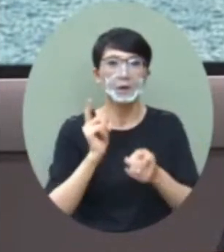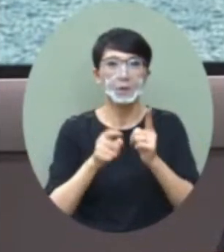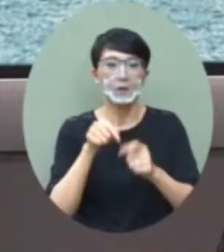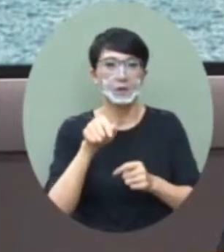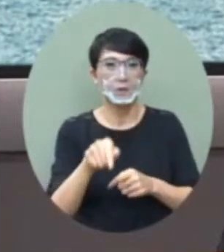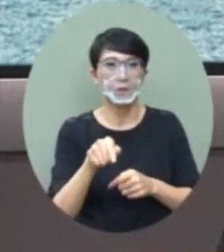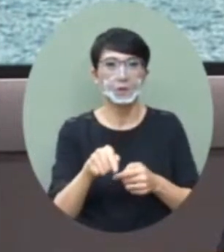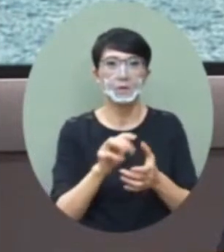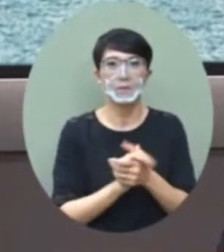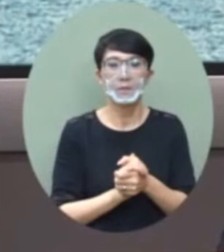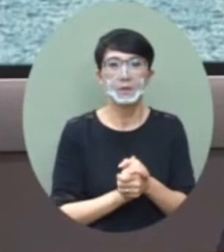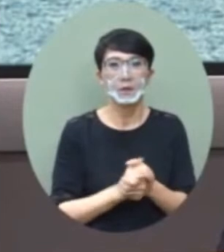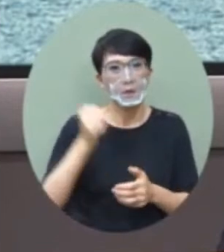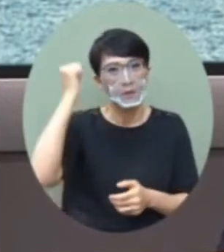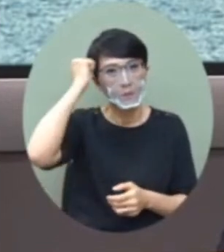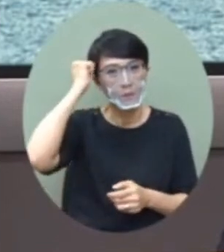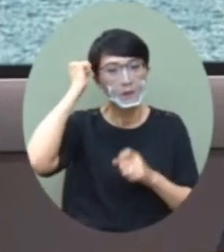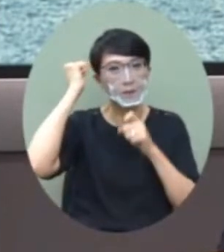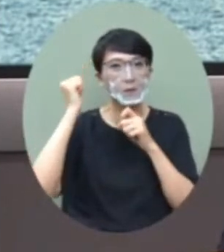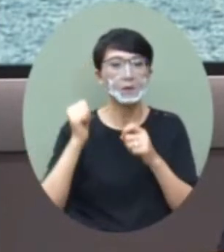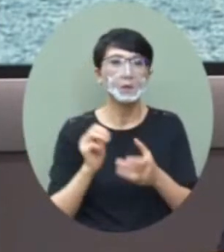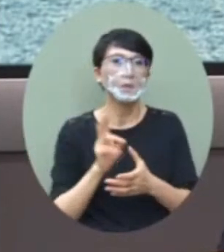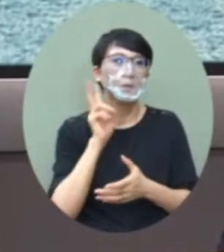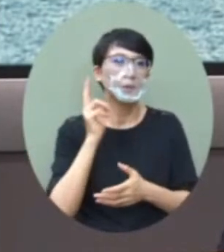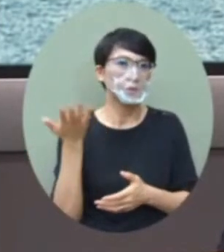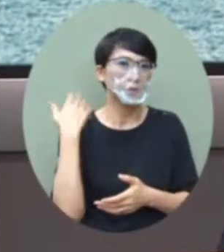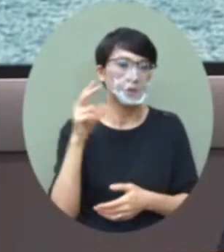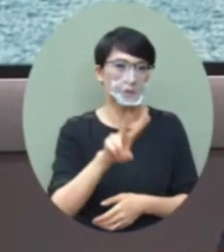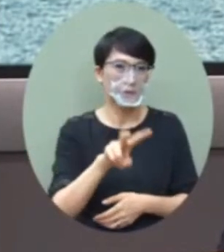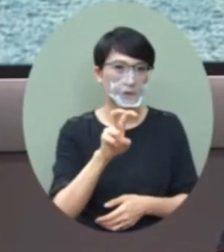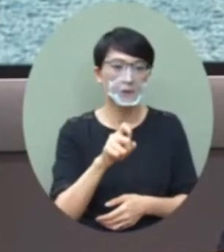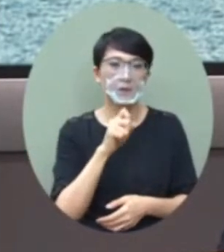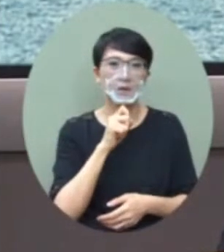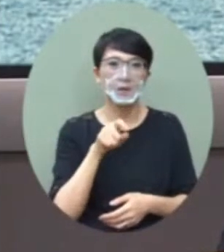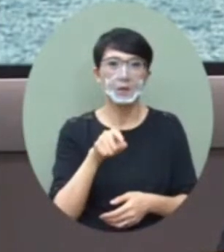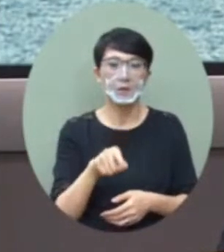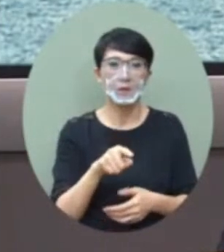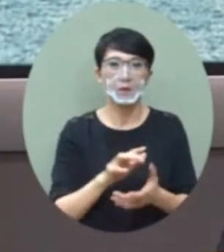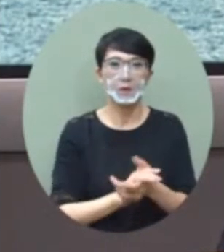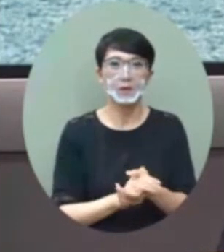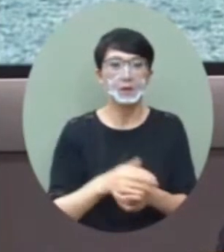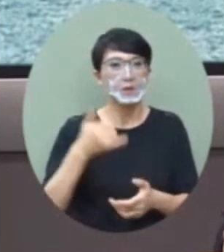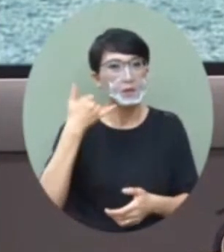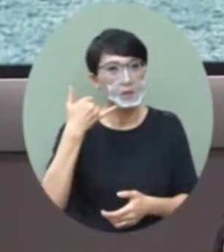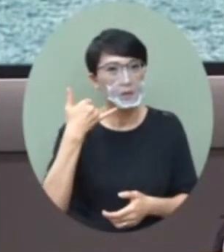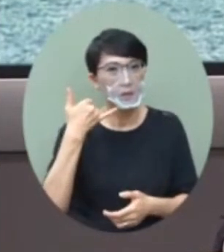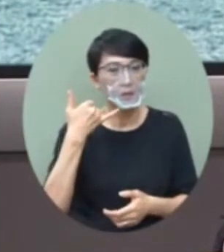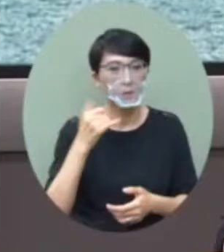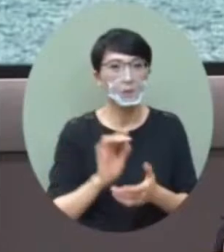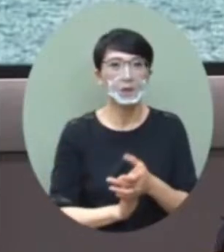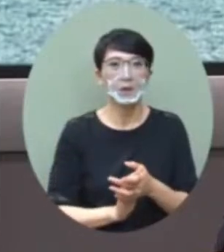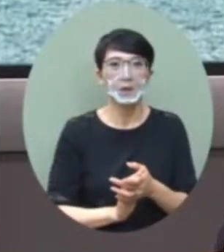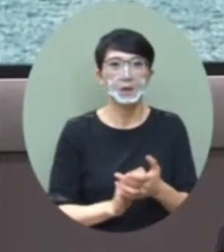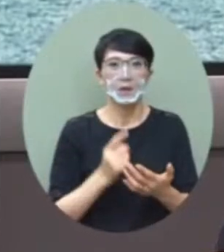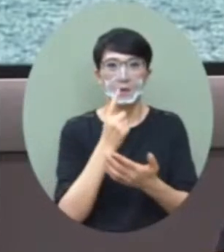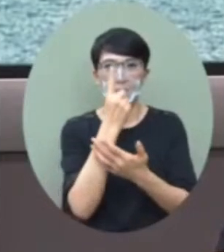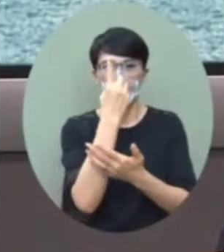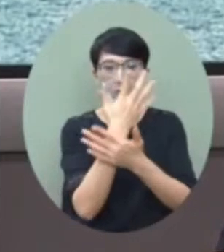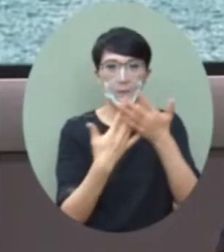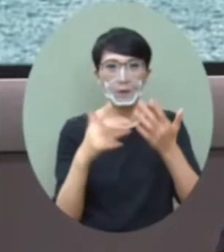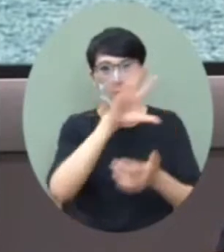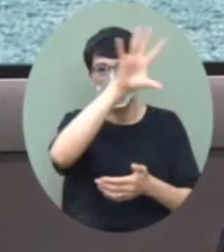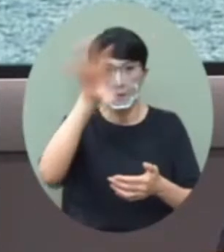immediately to allow everyone to download isolation orders. We also received complaints that they could not download the isolation